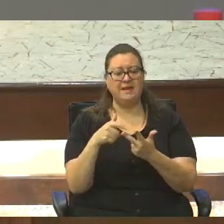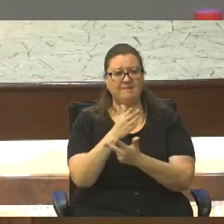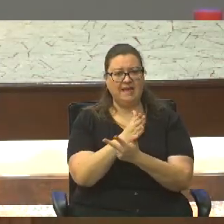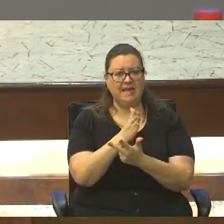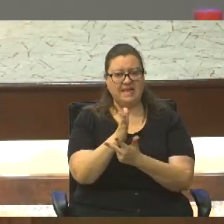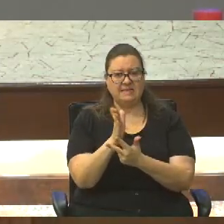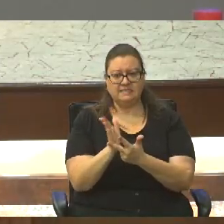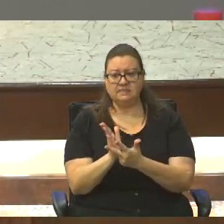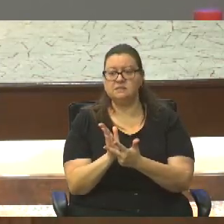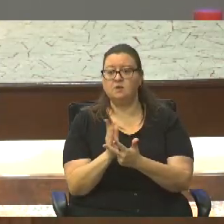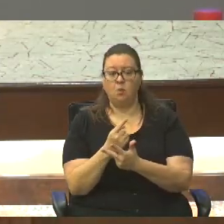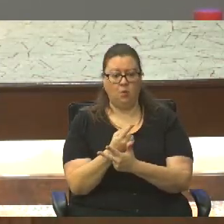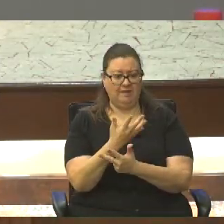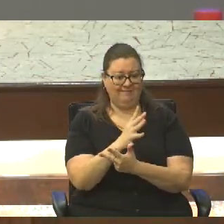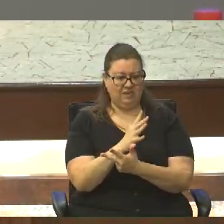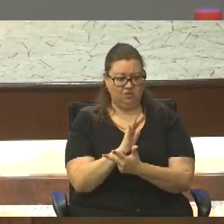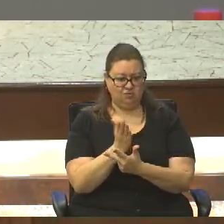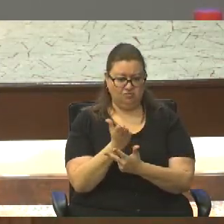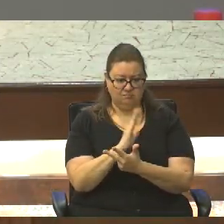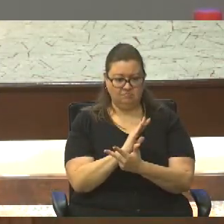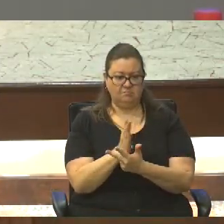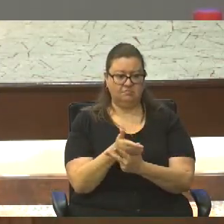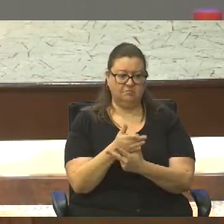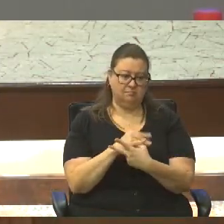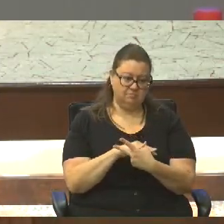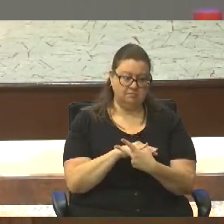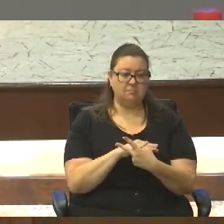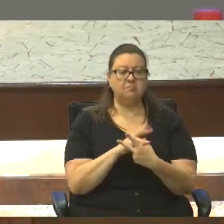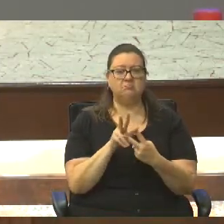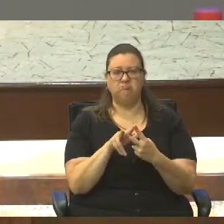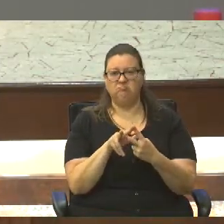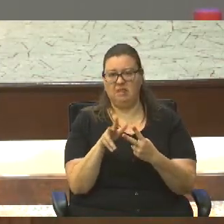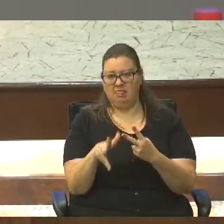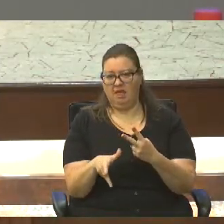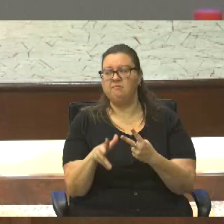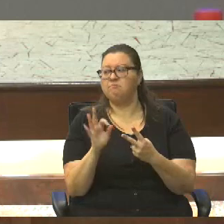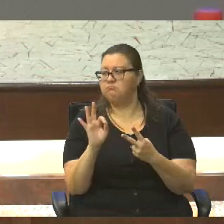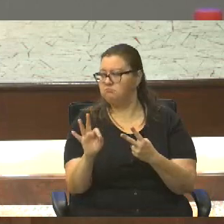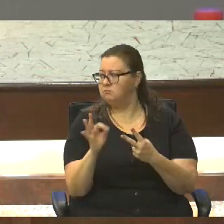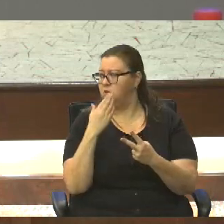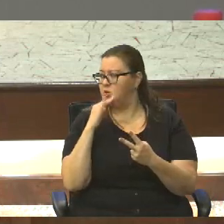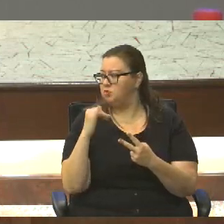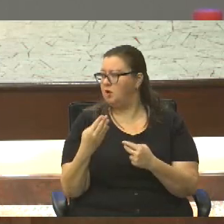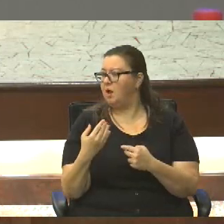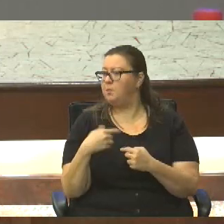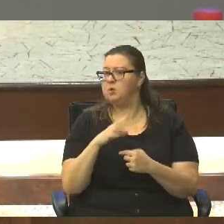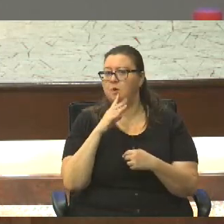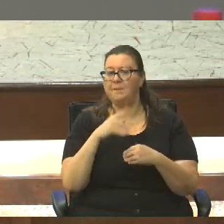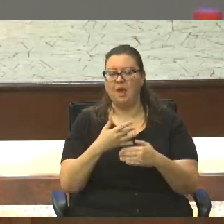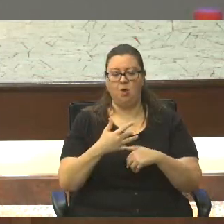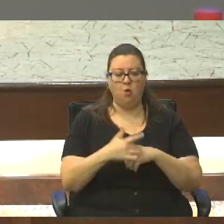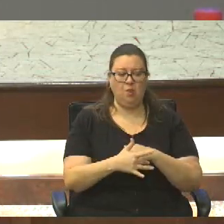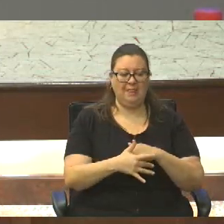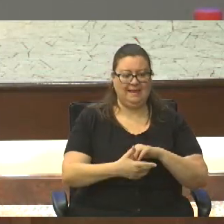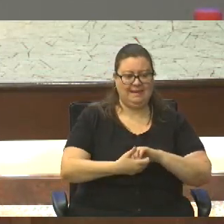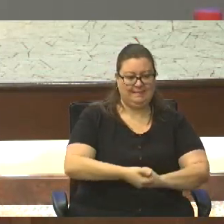one that you've already completed, your team's done a phenomenal job. When you talk about really engagement, that partner discussion, where you're talking